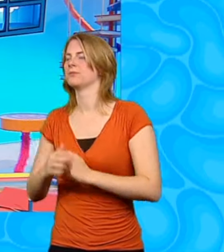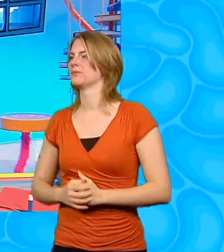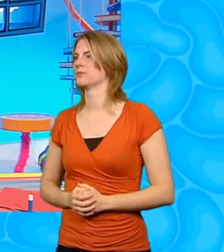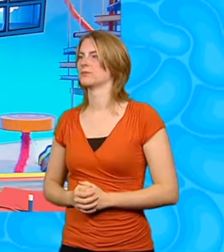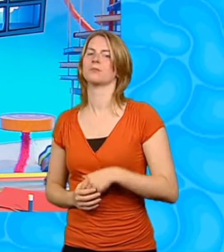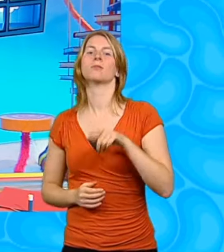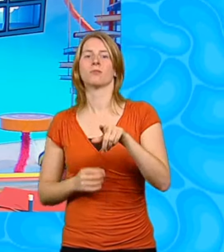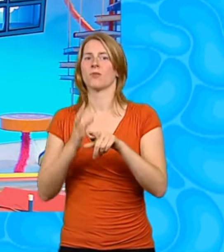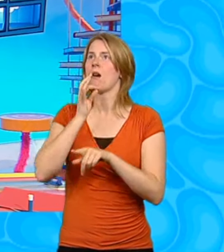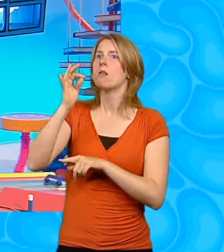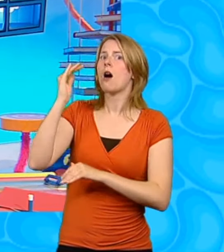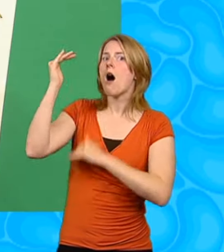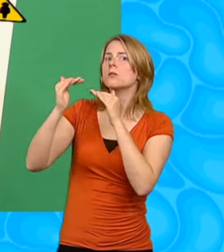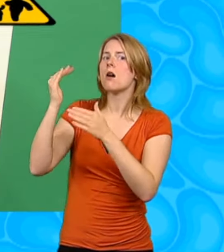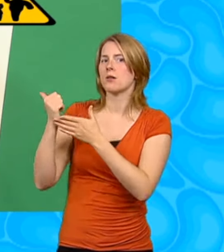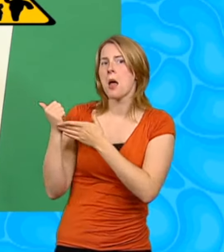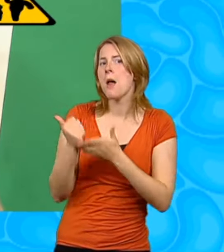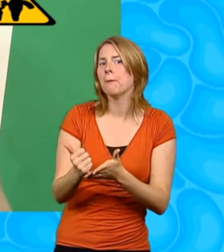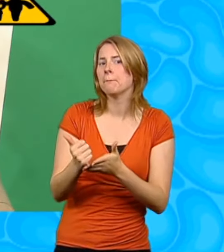You might want to ask an adult to help you with this bit.